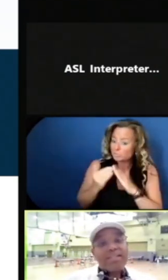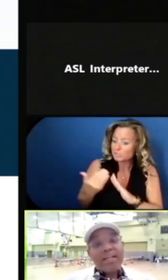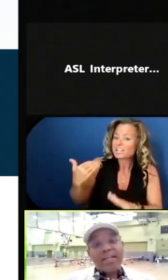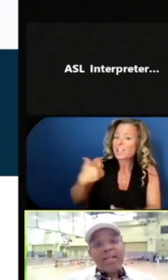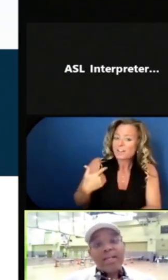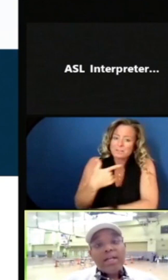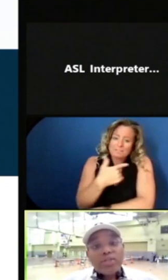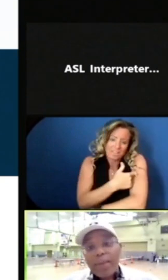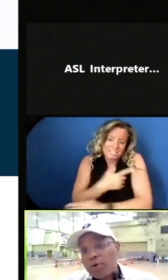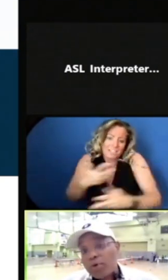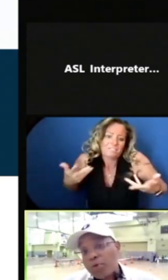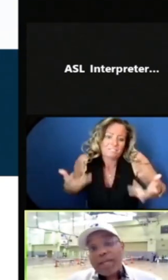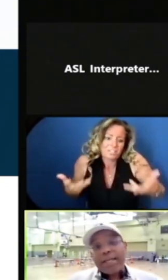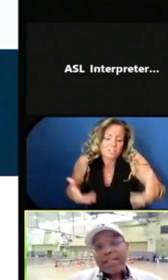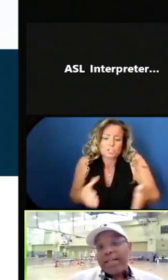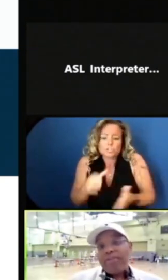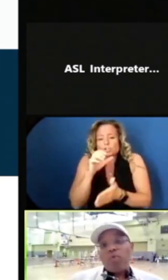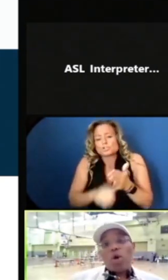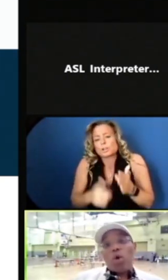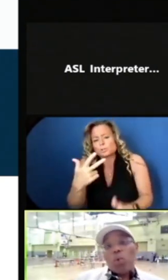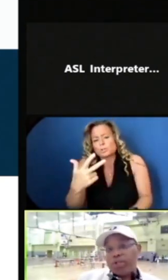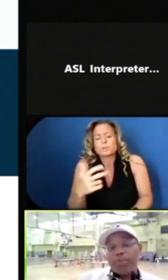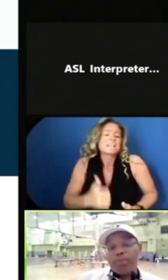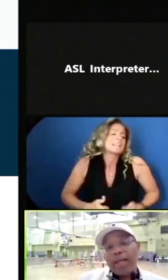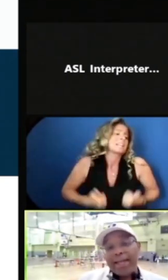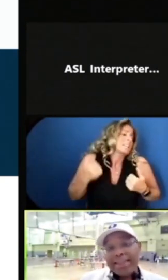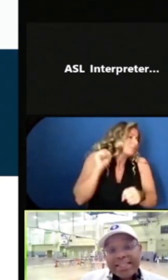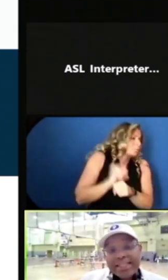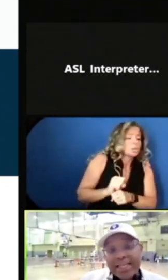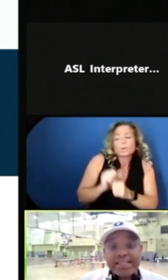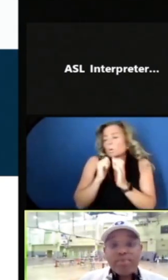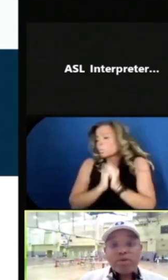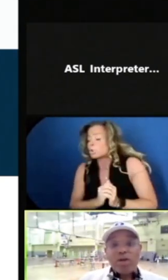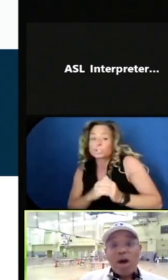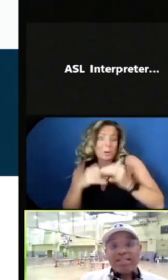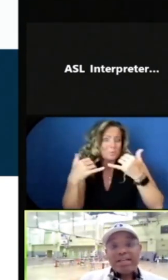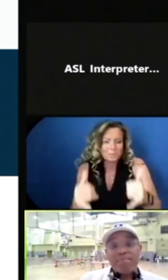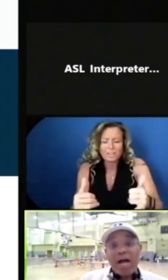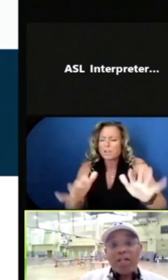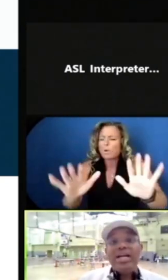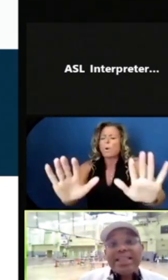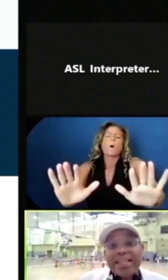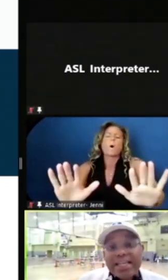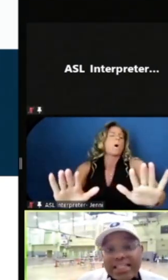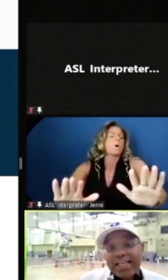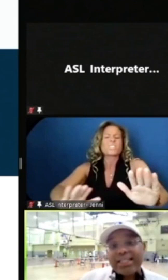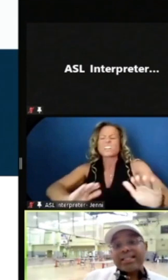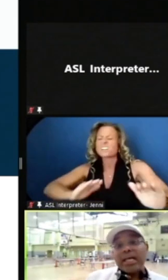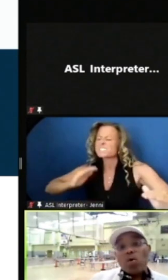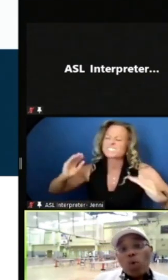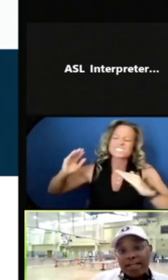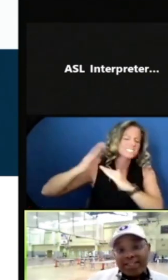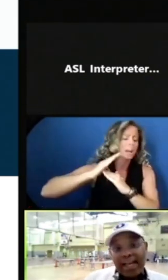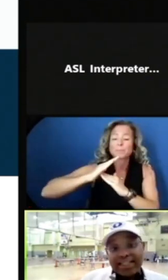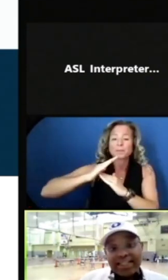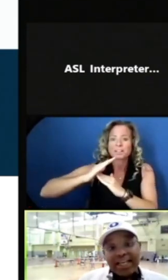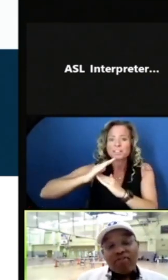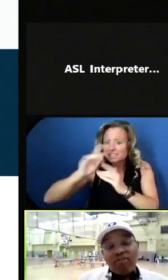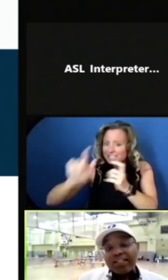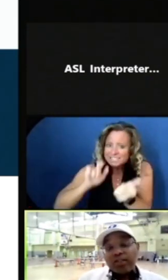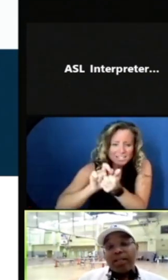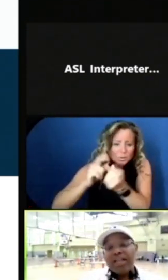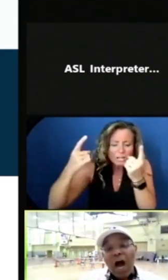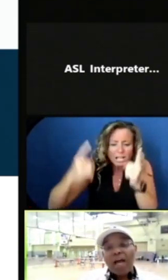been vaccinated. Chapter 3, live, work, worship, play. This is the most costly mile. This is what it takes,